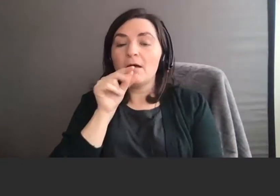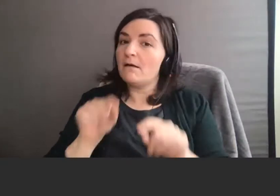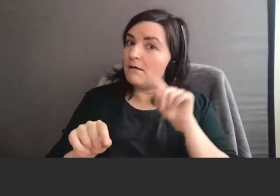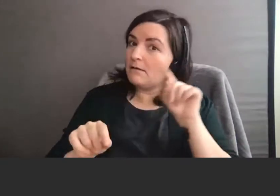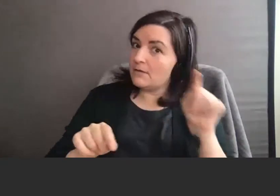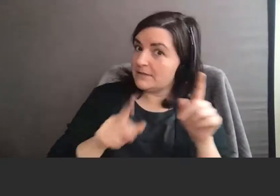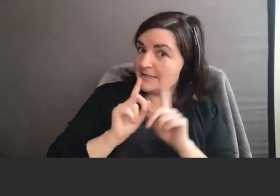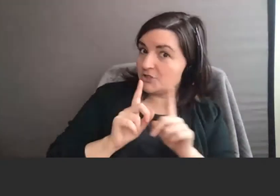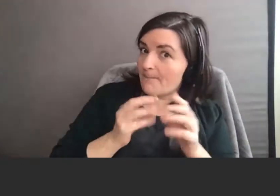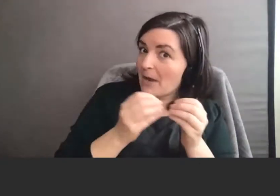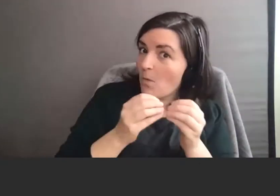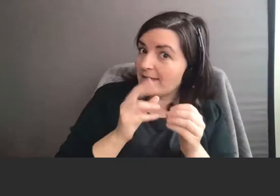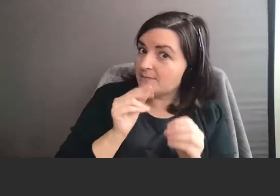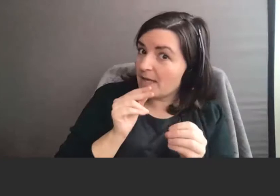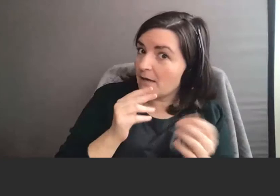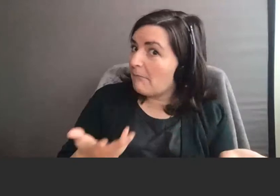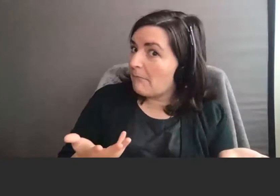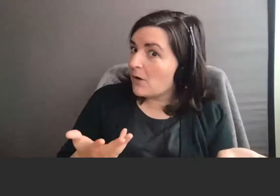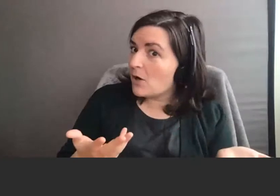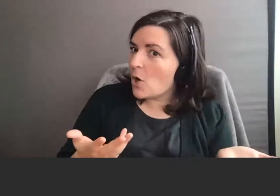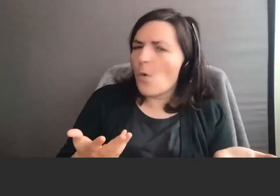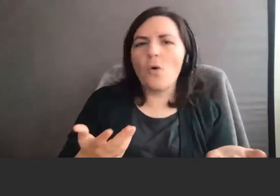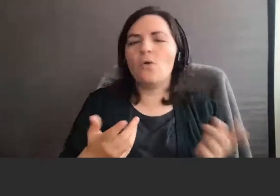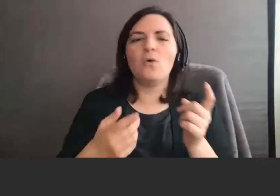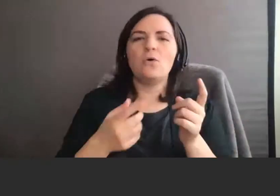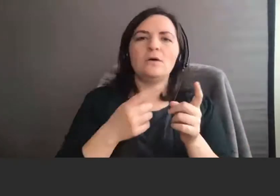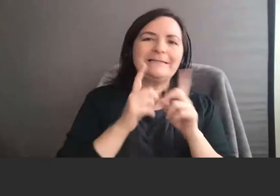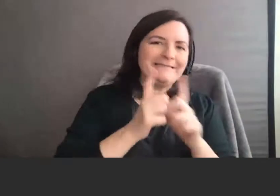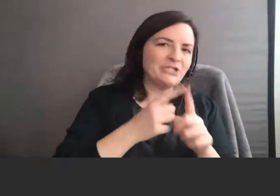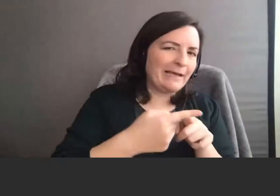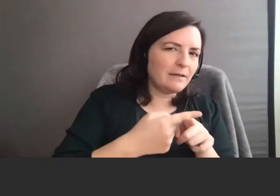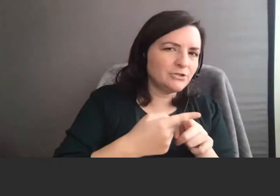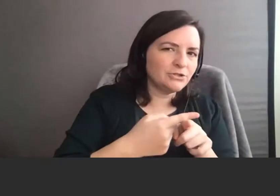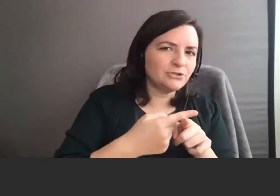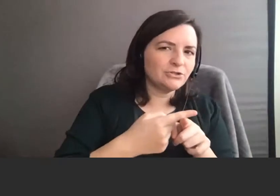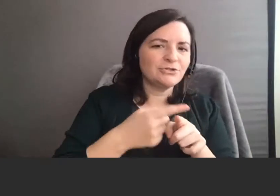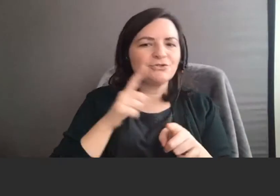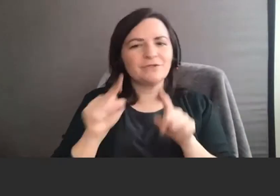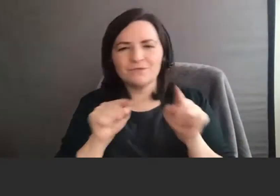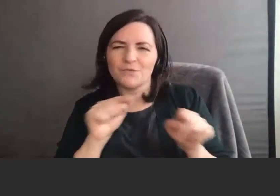kind of relationships between the first language and the second language there.